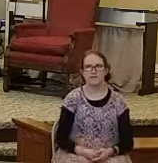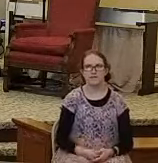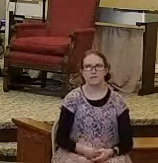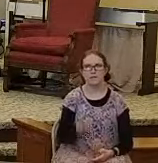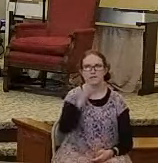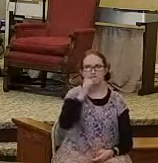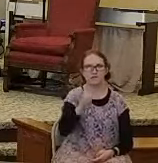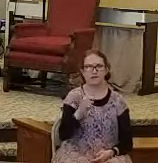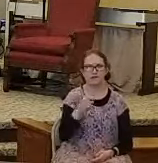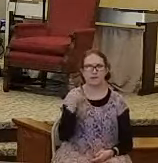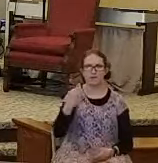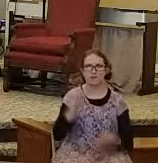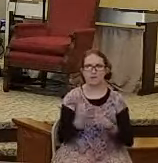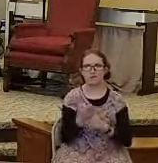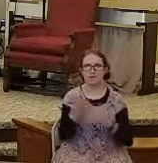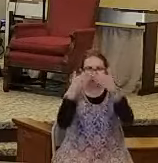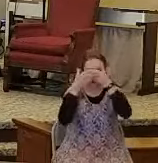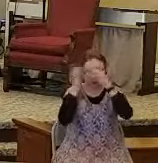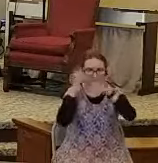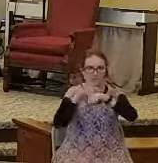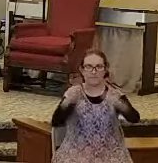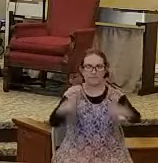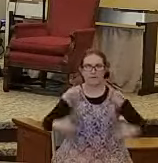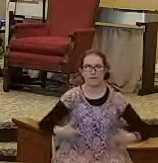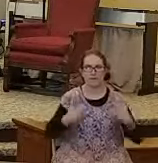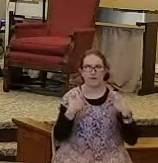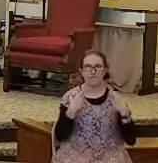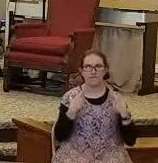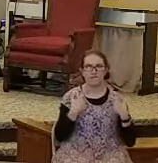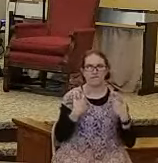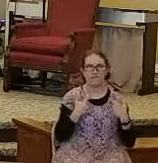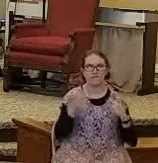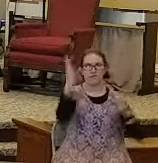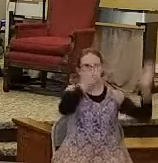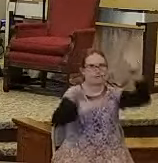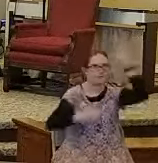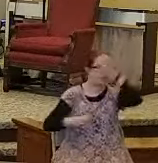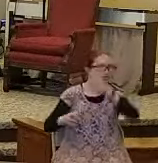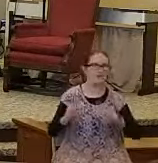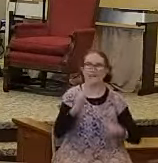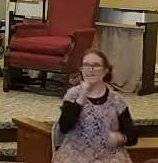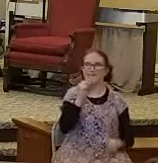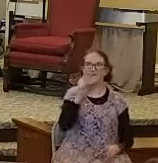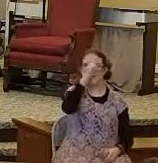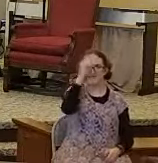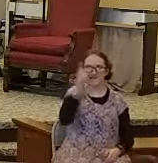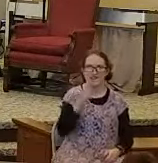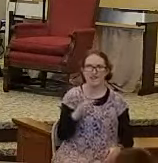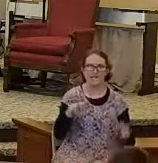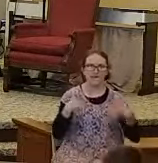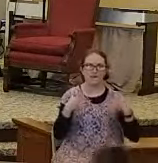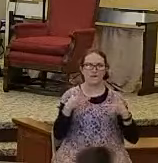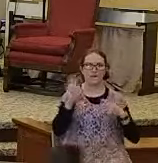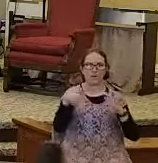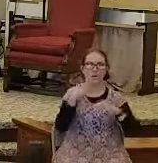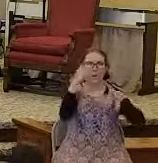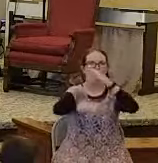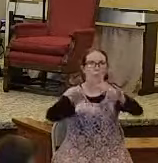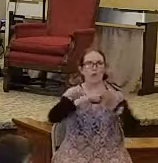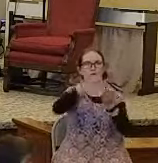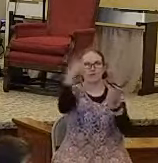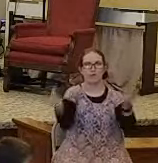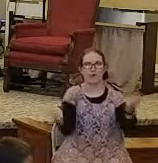Tell you, I personally went through a very dark time in my life. A storm that I did not ask for. It felt like my whole world was